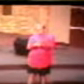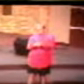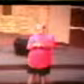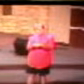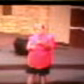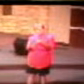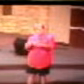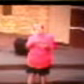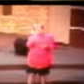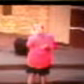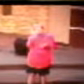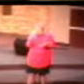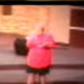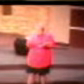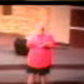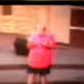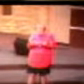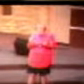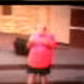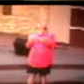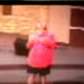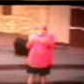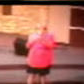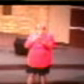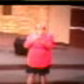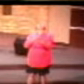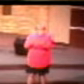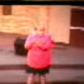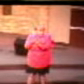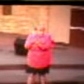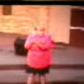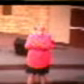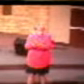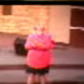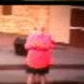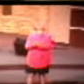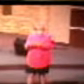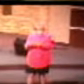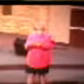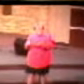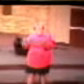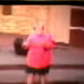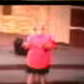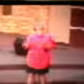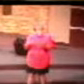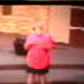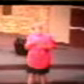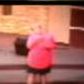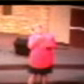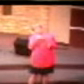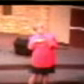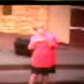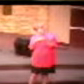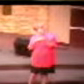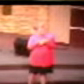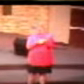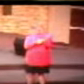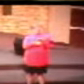well or understand, and it's uncomfortable. and it's a little